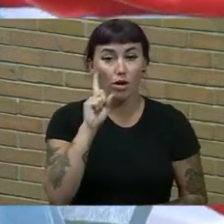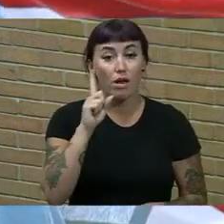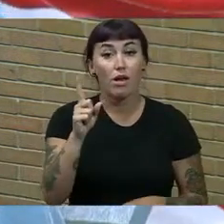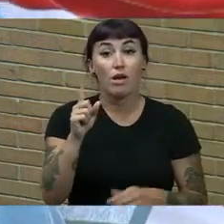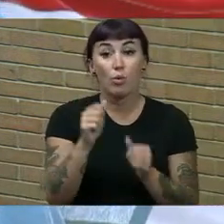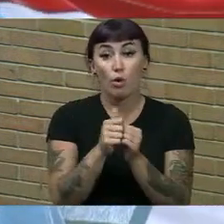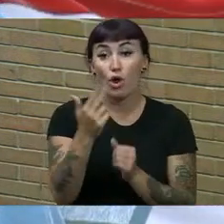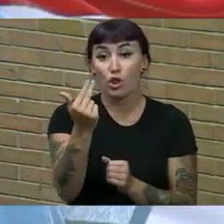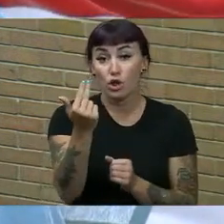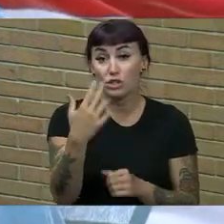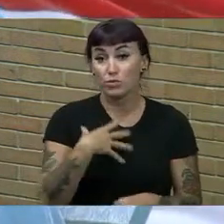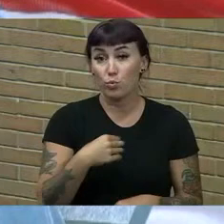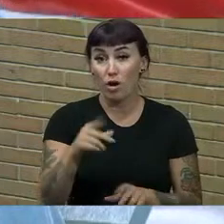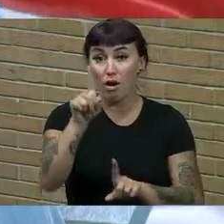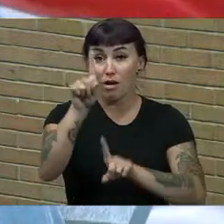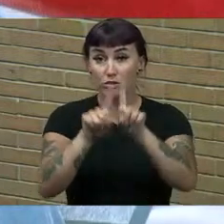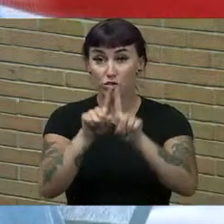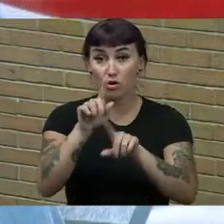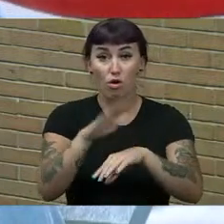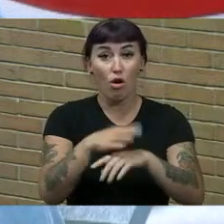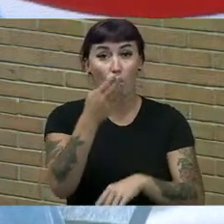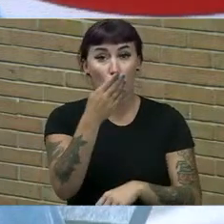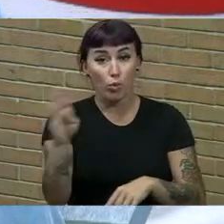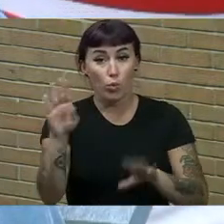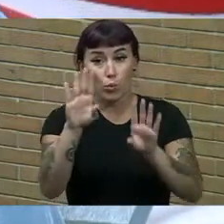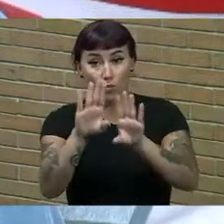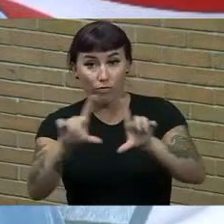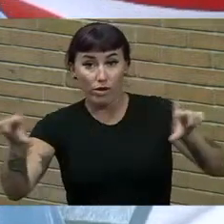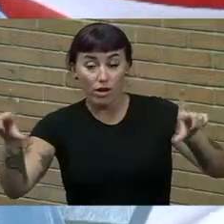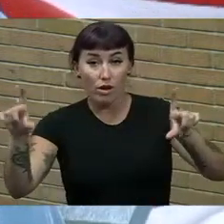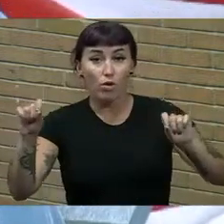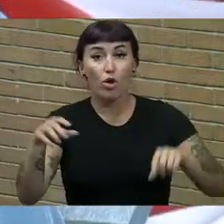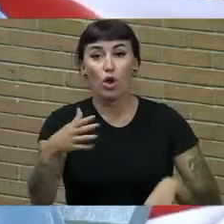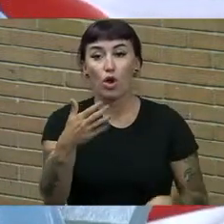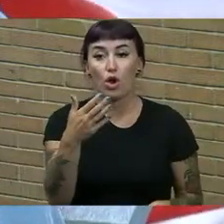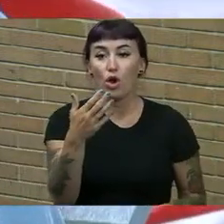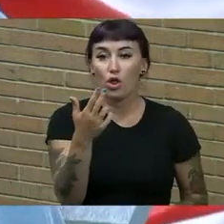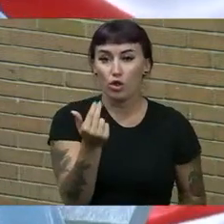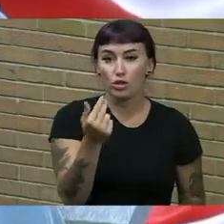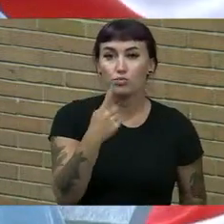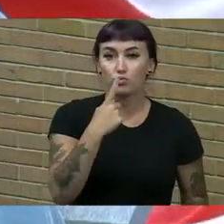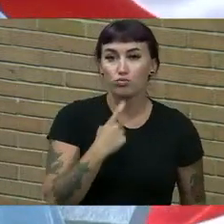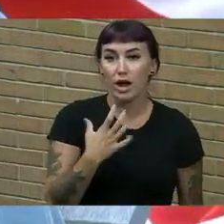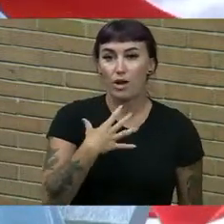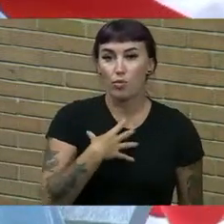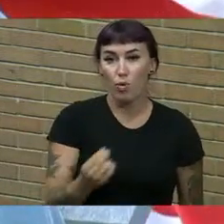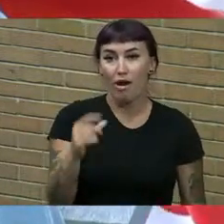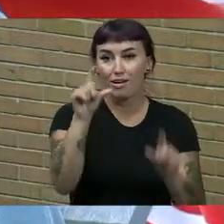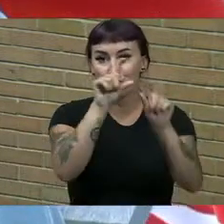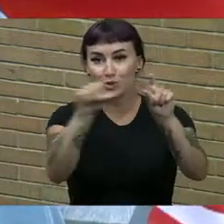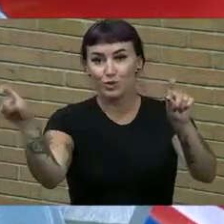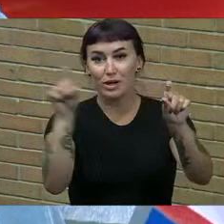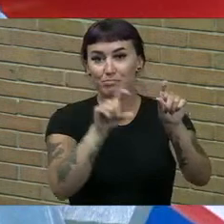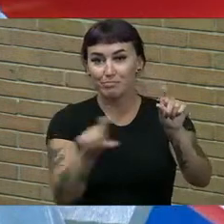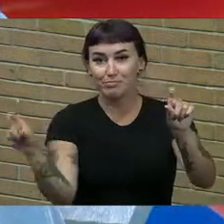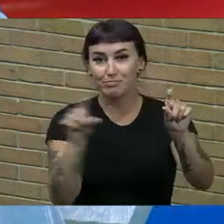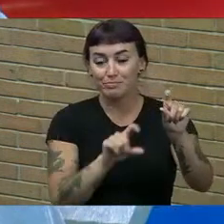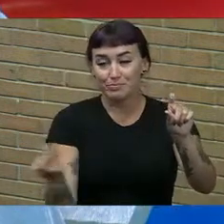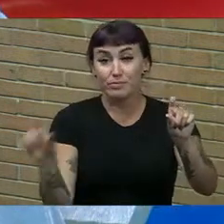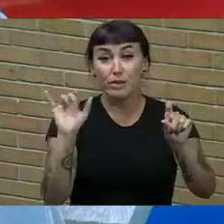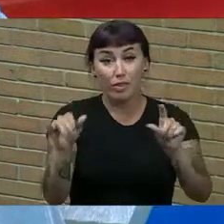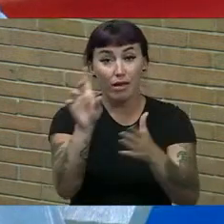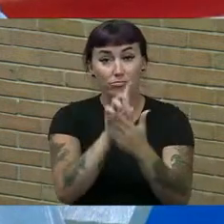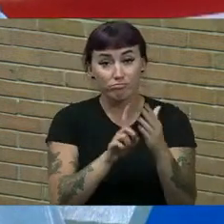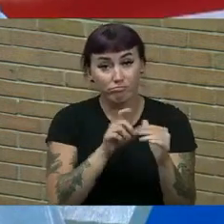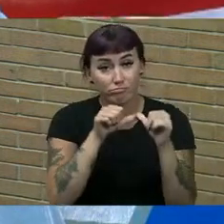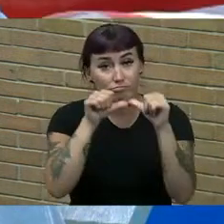13 white stars on a blue field and 13 red and white stripes. And of course, that design